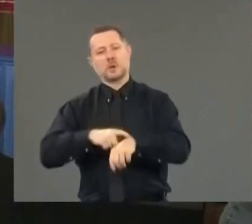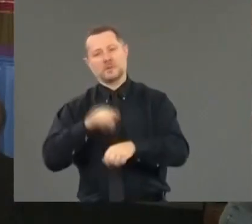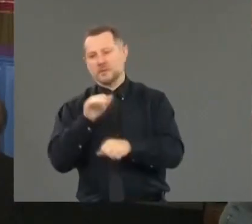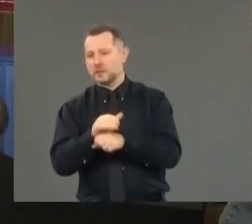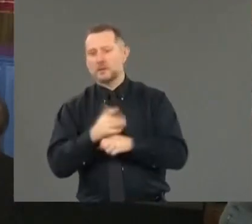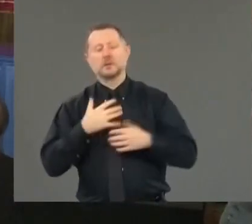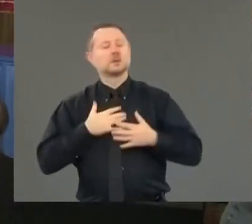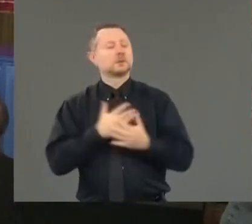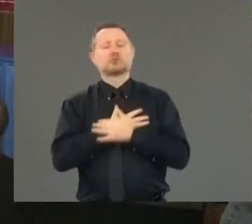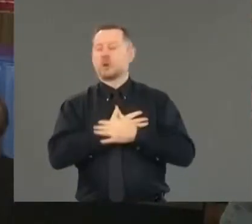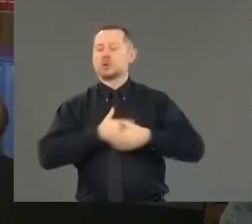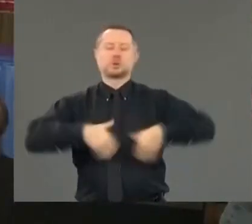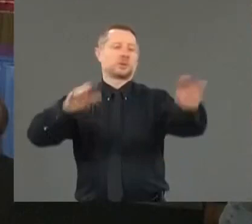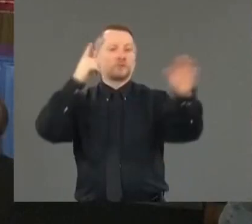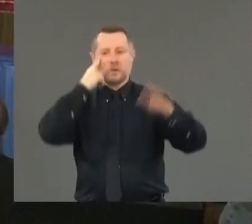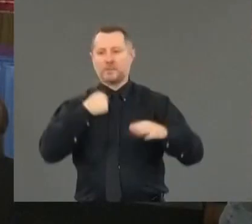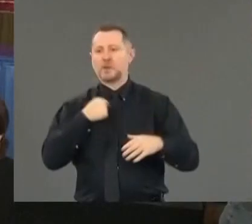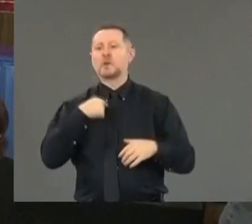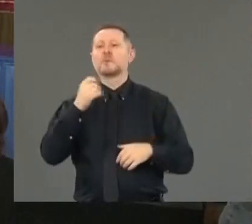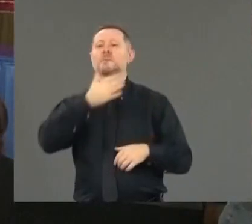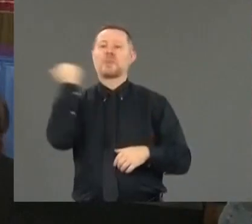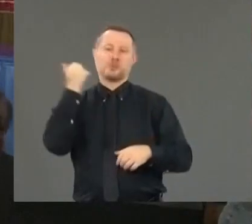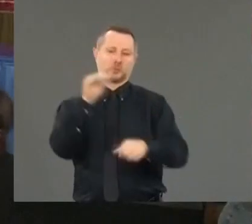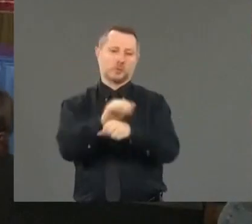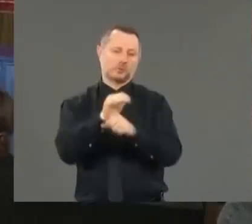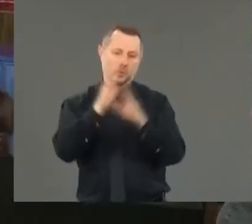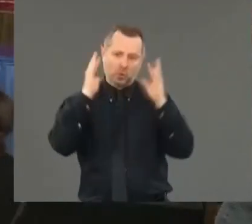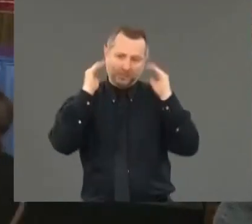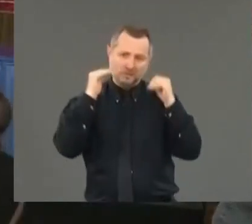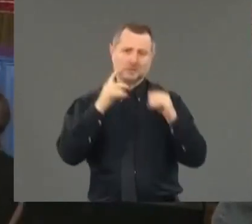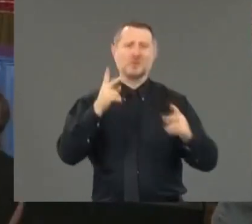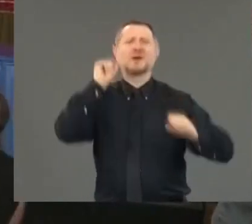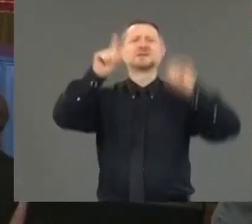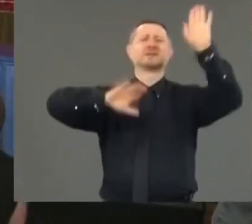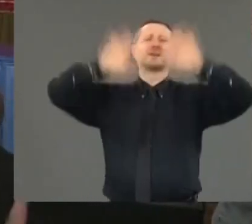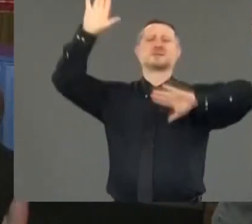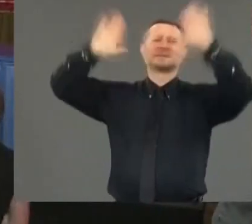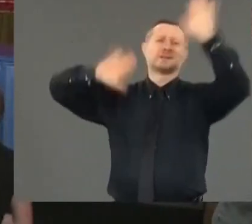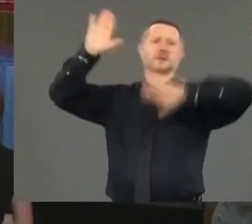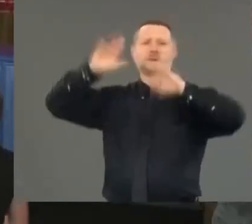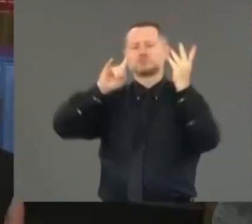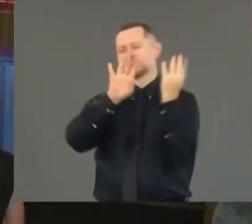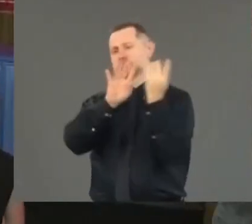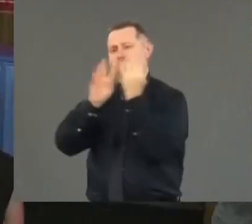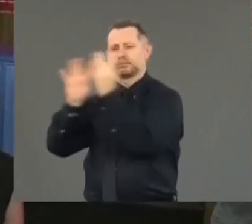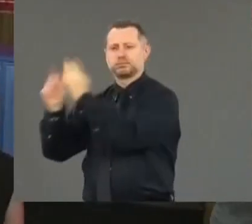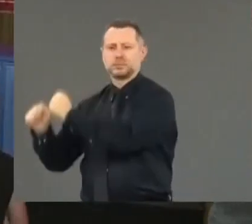hopefully we have a better night tonight. I'll see you tomorrow.